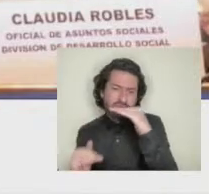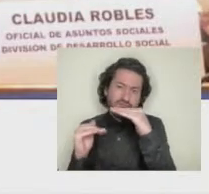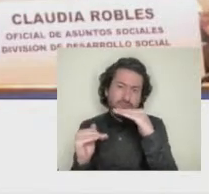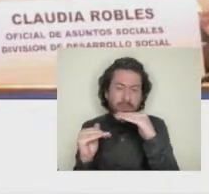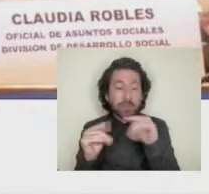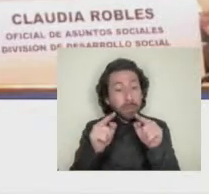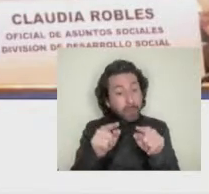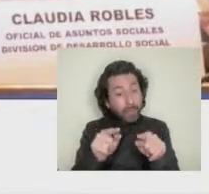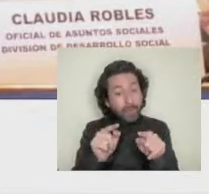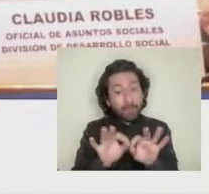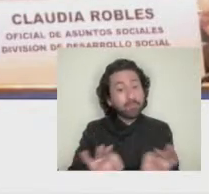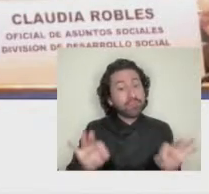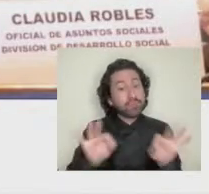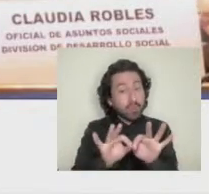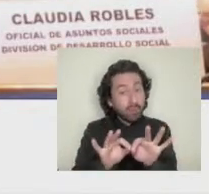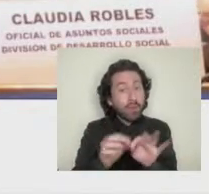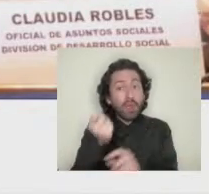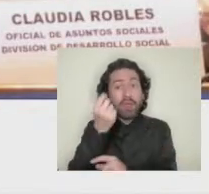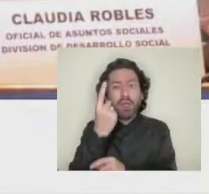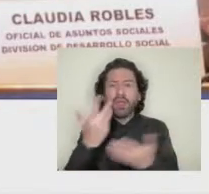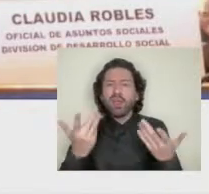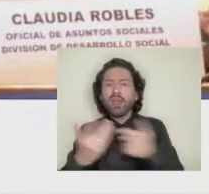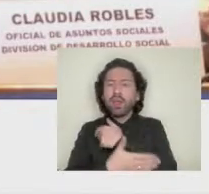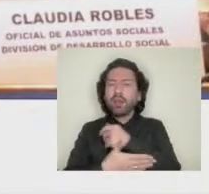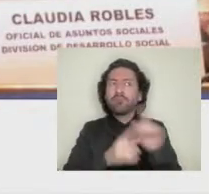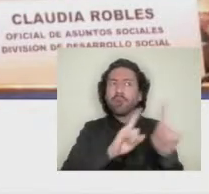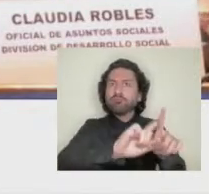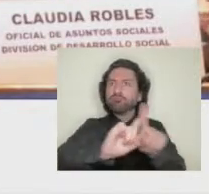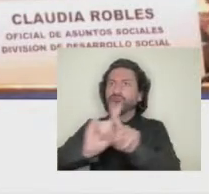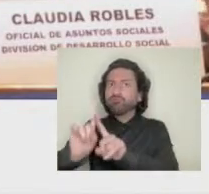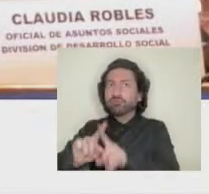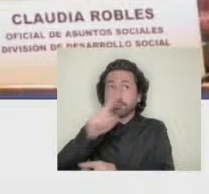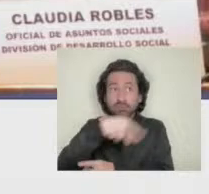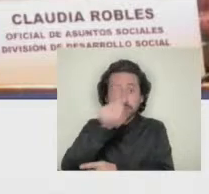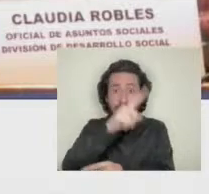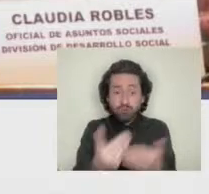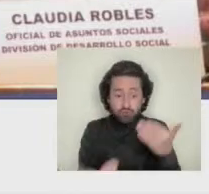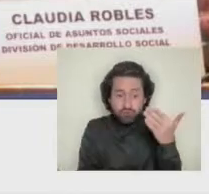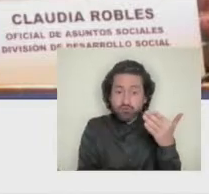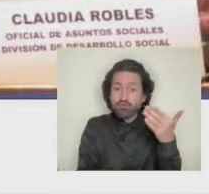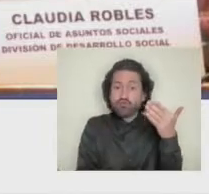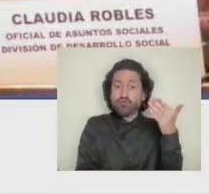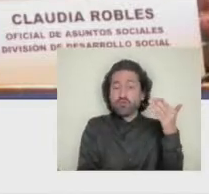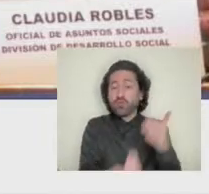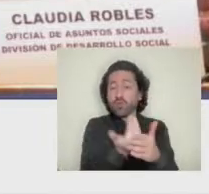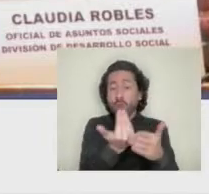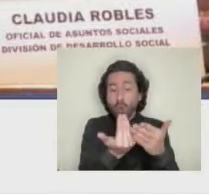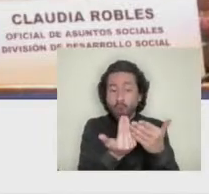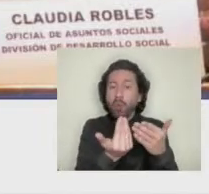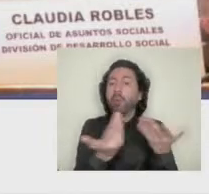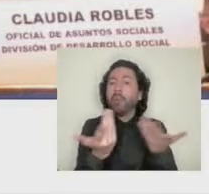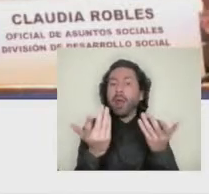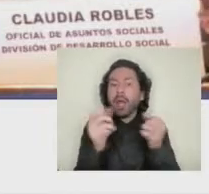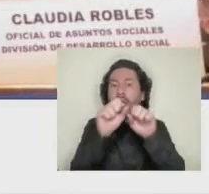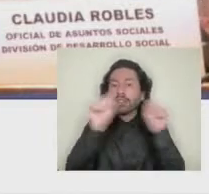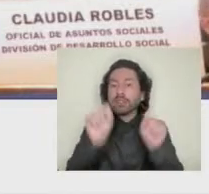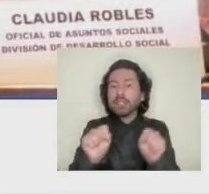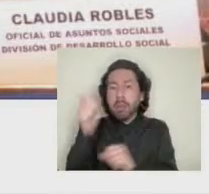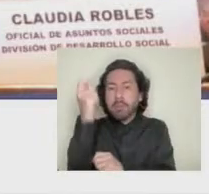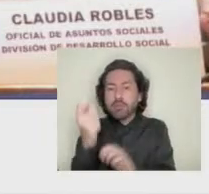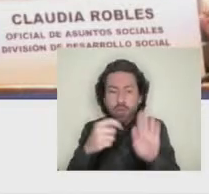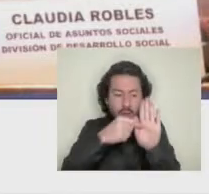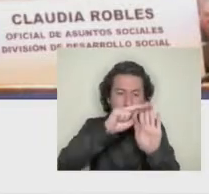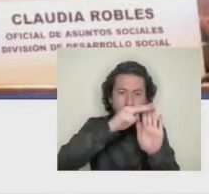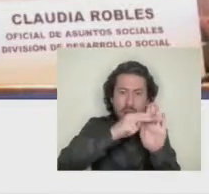gender inequalities. And here there are several countries that are undertaking reforms to their pension